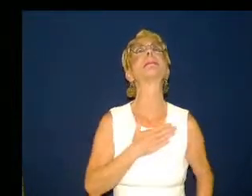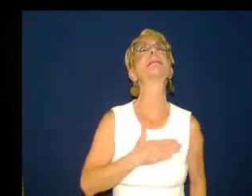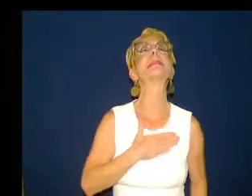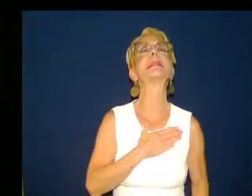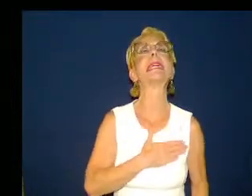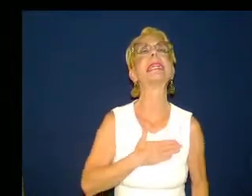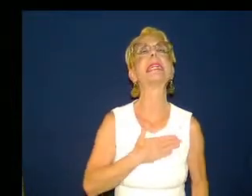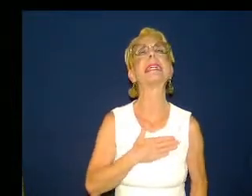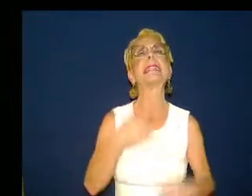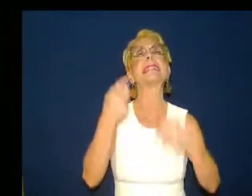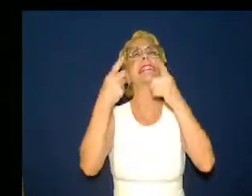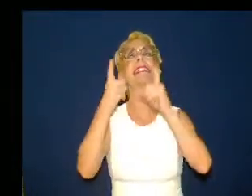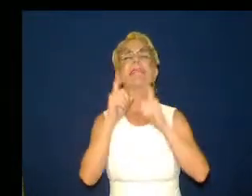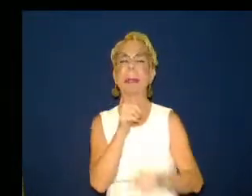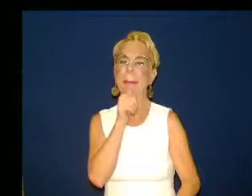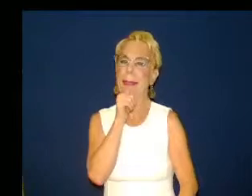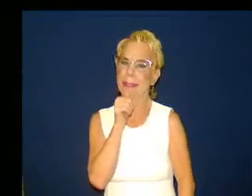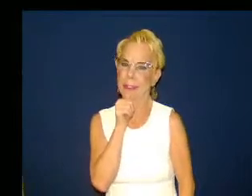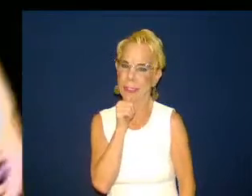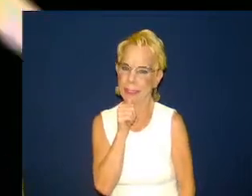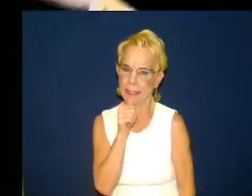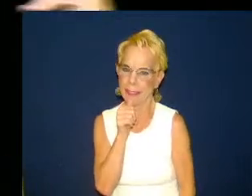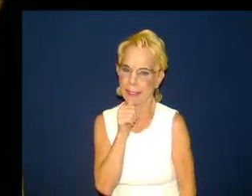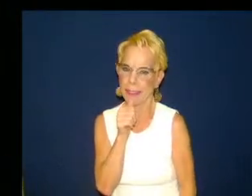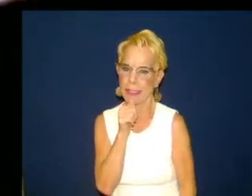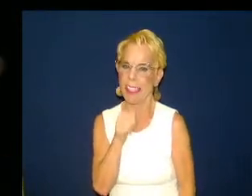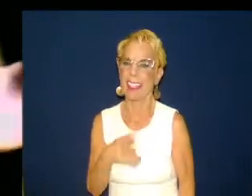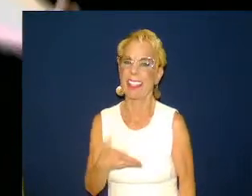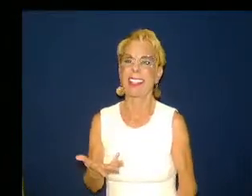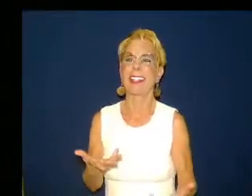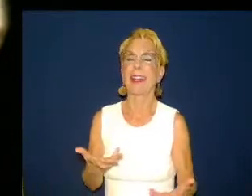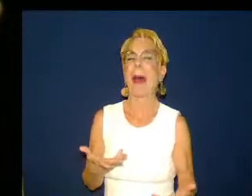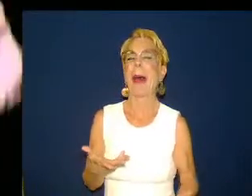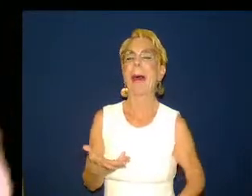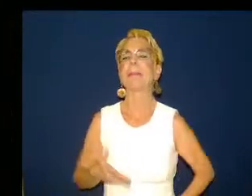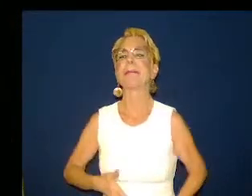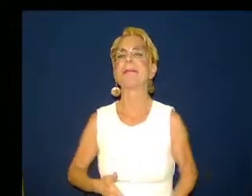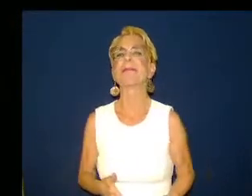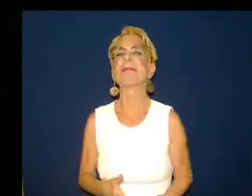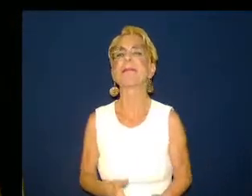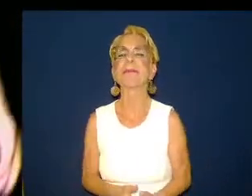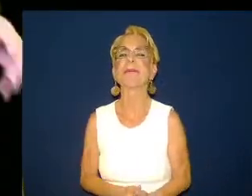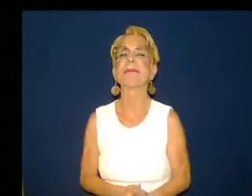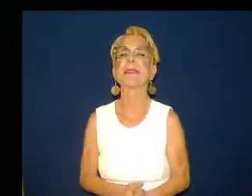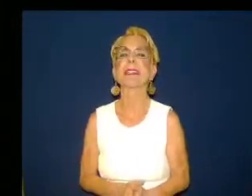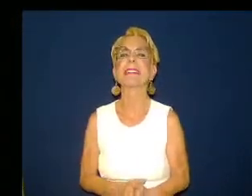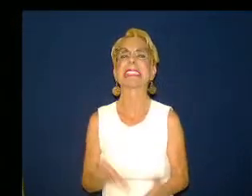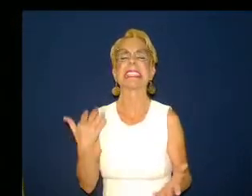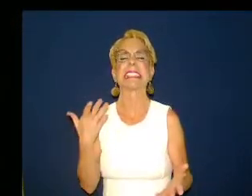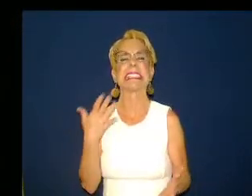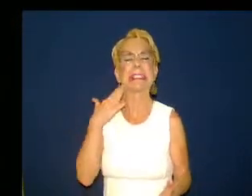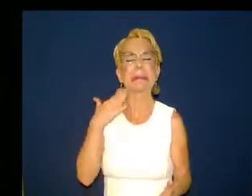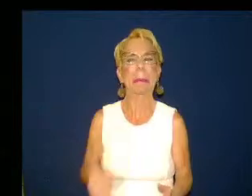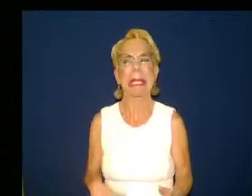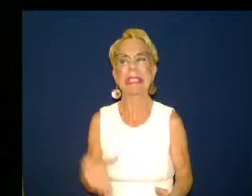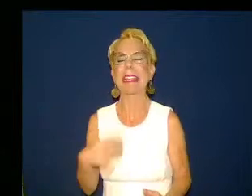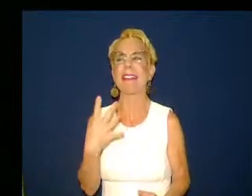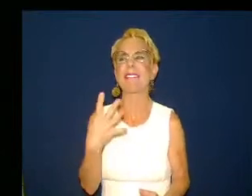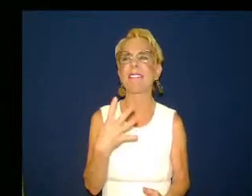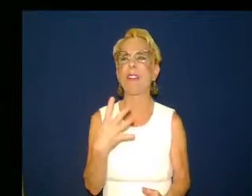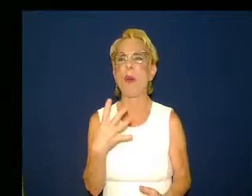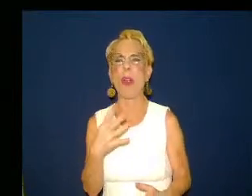with it." So she was raising us without trying to kill us in the process. So she persevered.